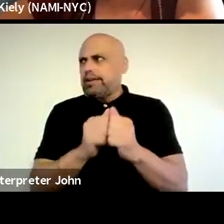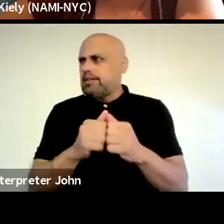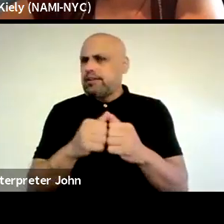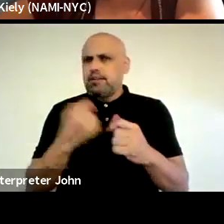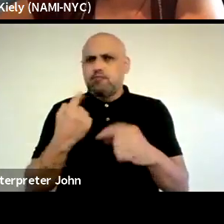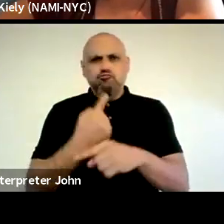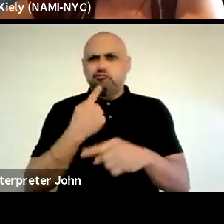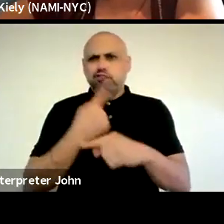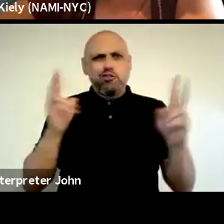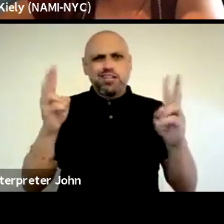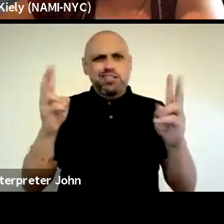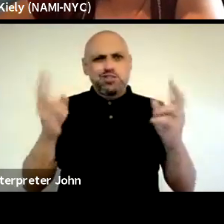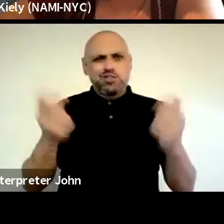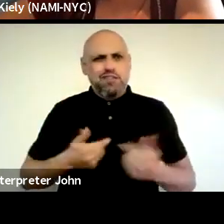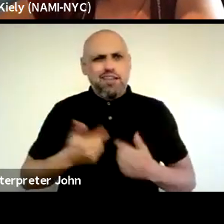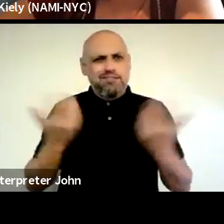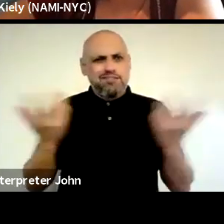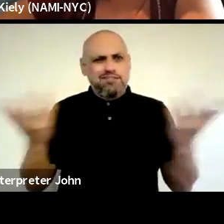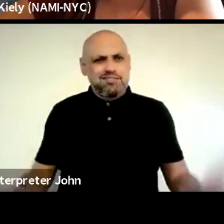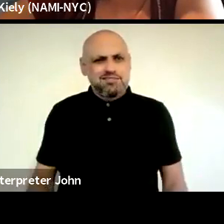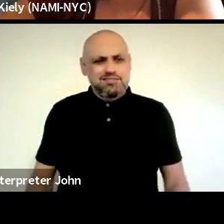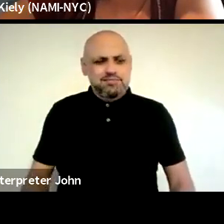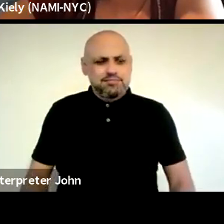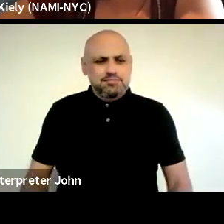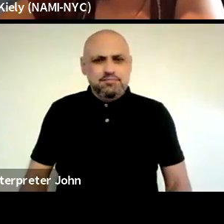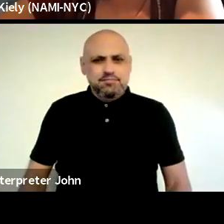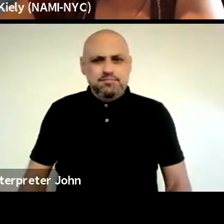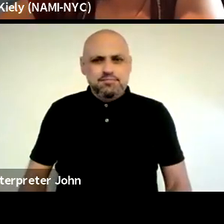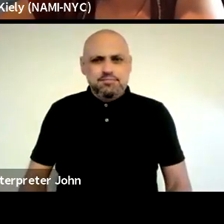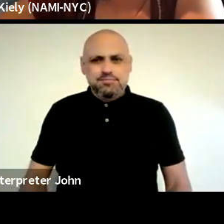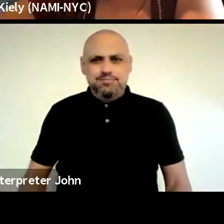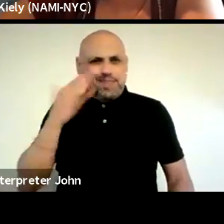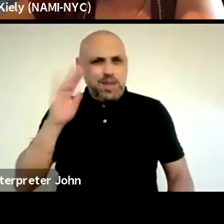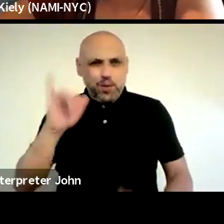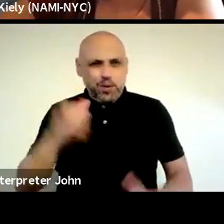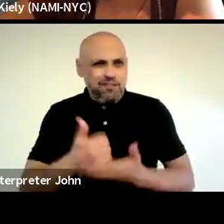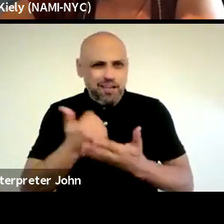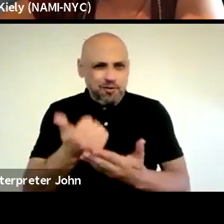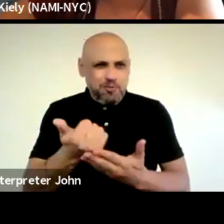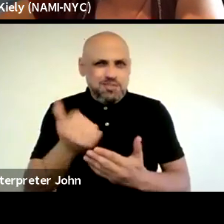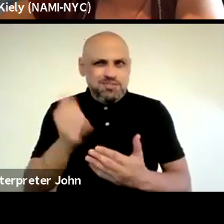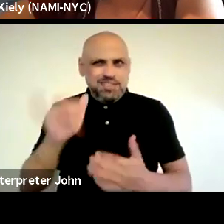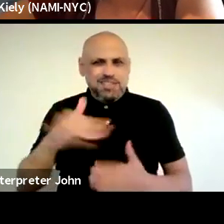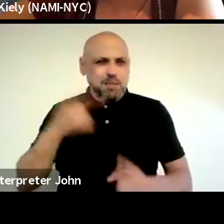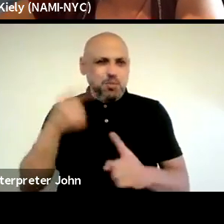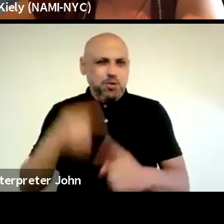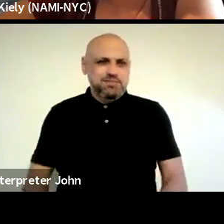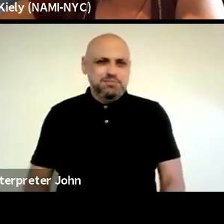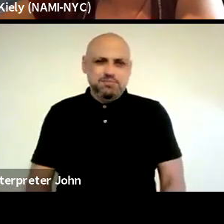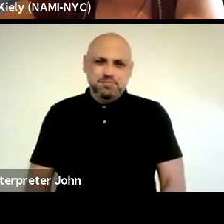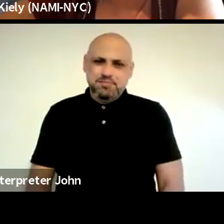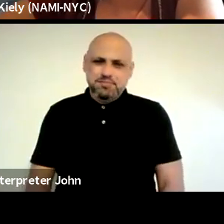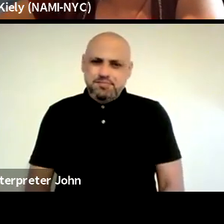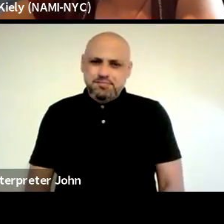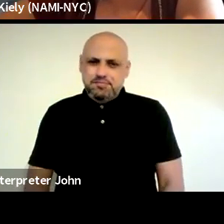regular issues of our uneven lives, right? I don't know if that helps, but that's what I would say.